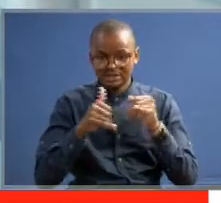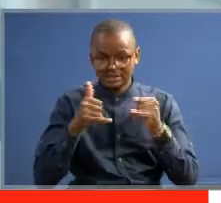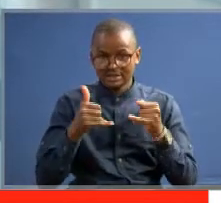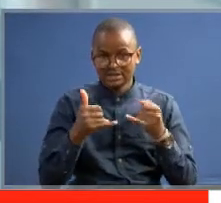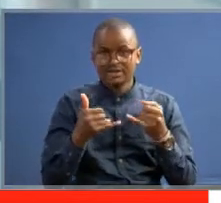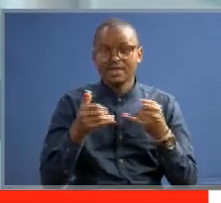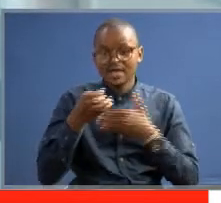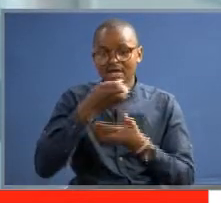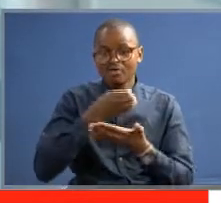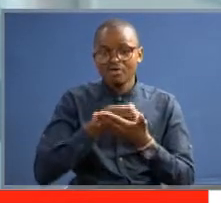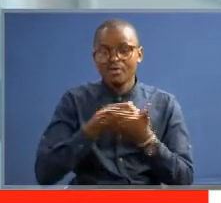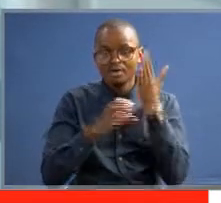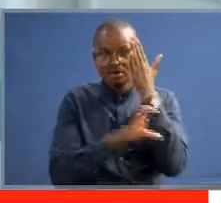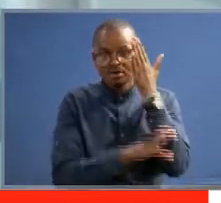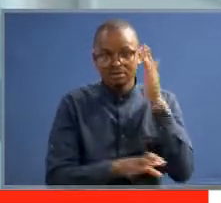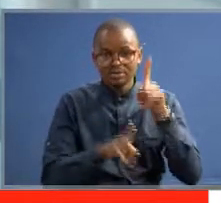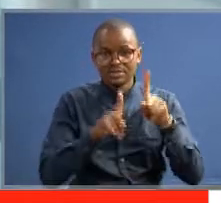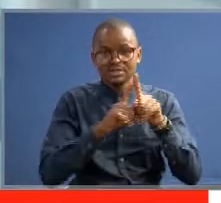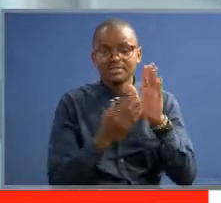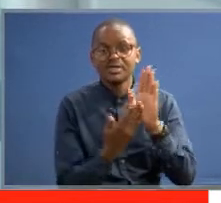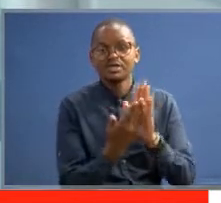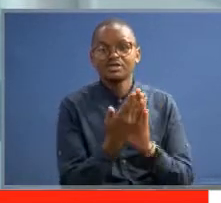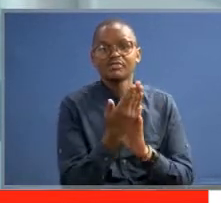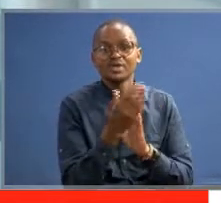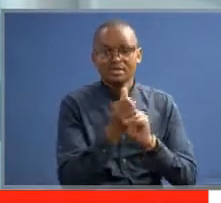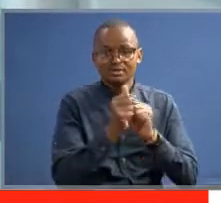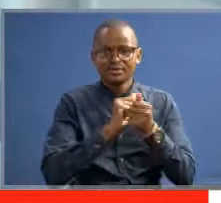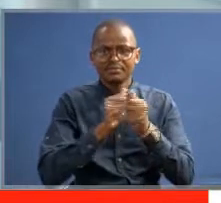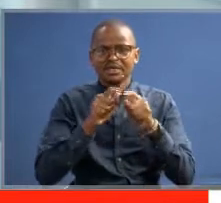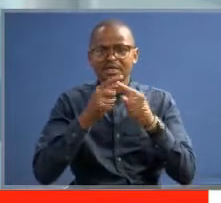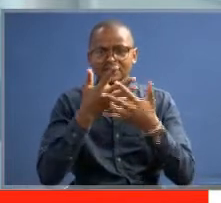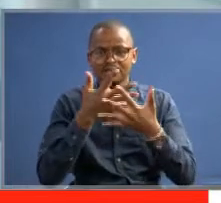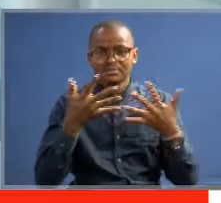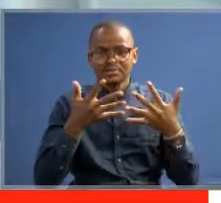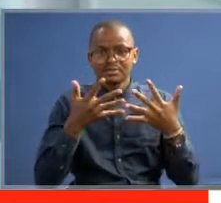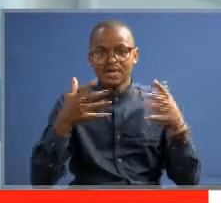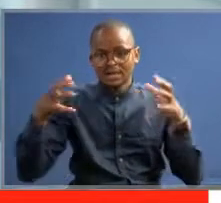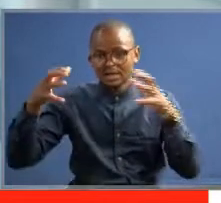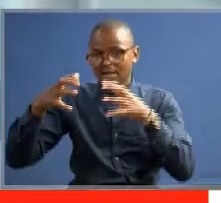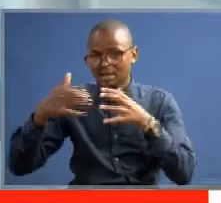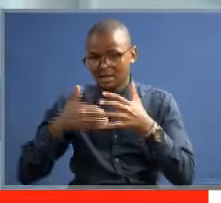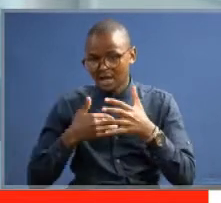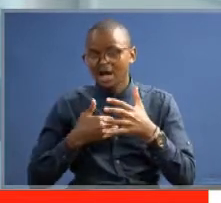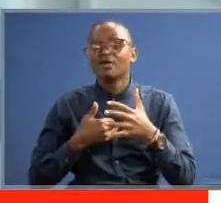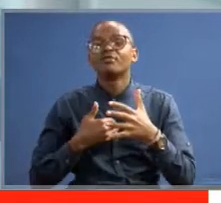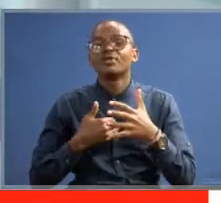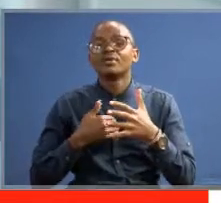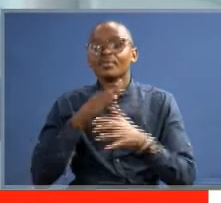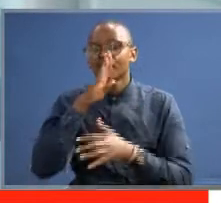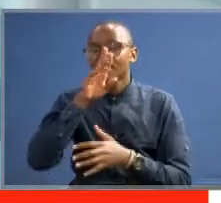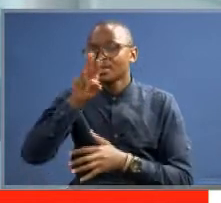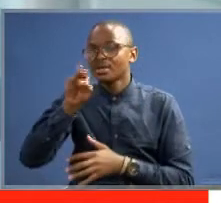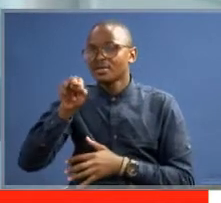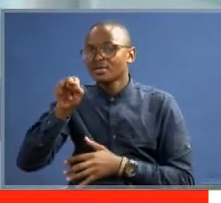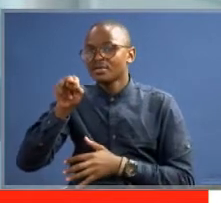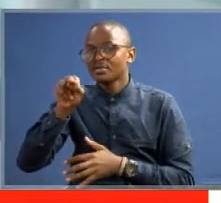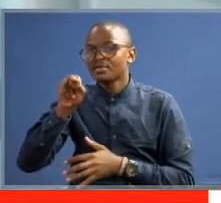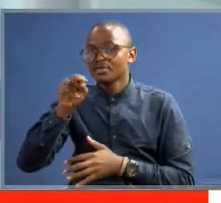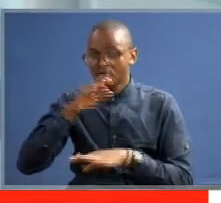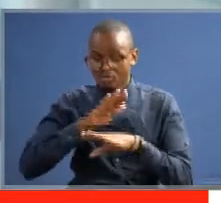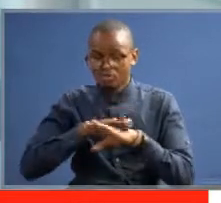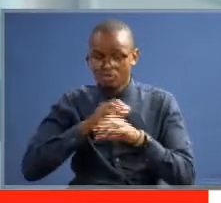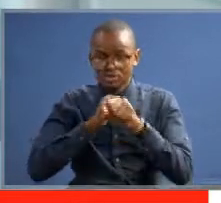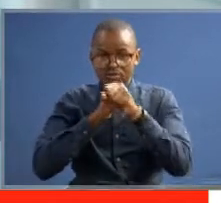the economy of the country and in developing some sports. And some of these companies have actually been generous enough